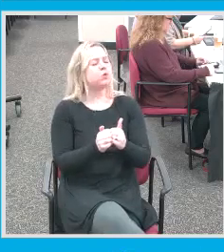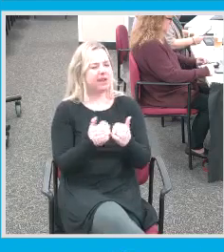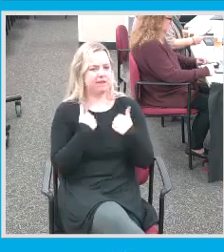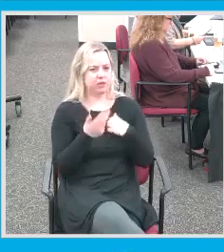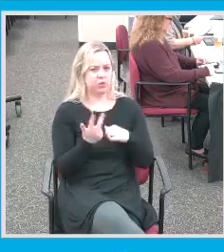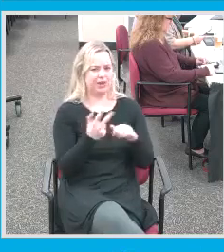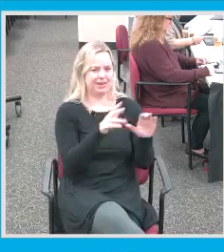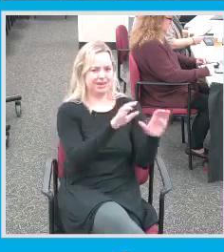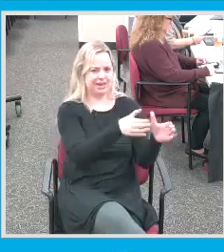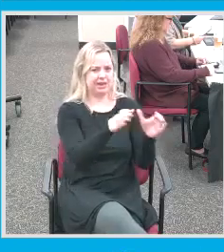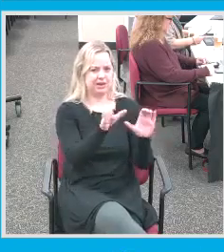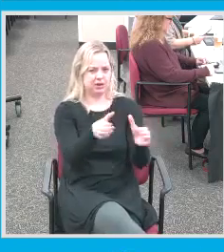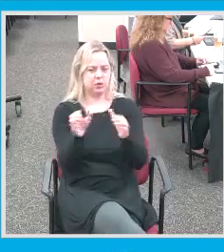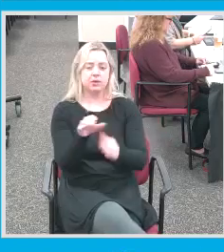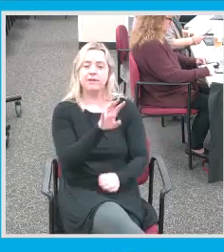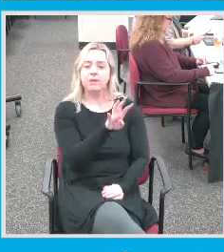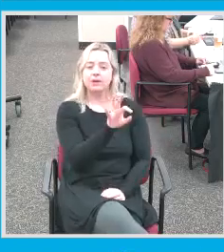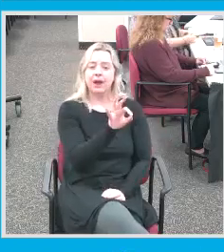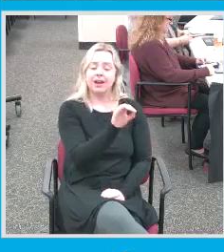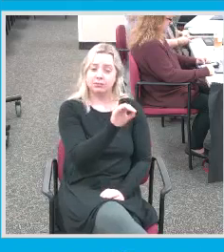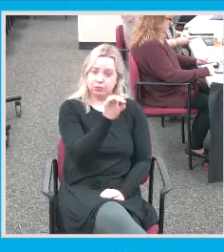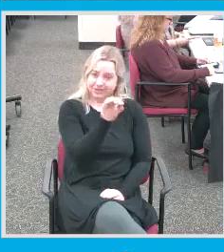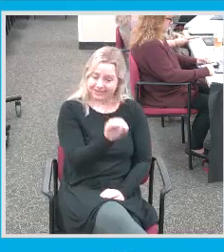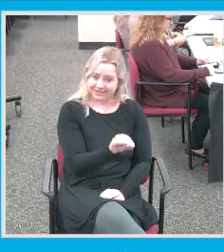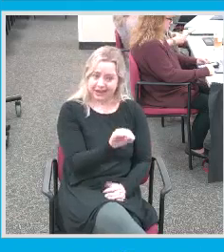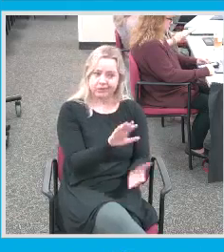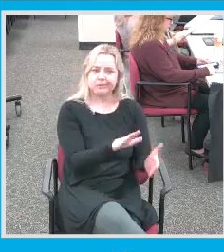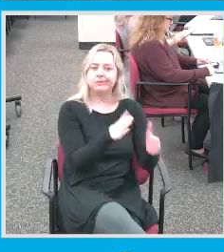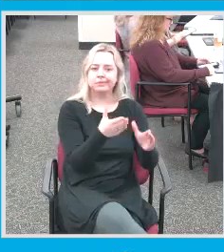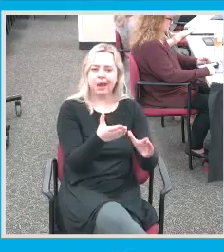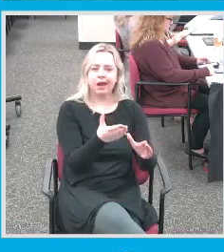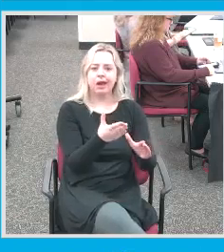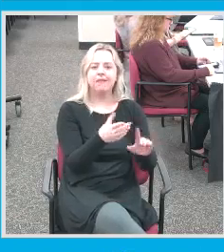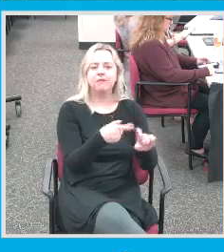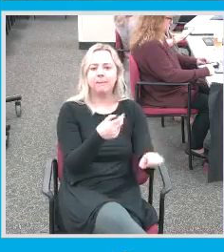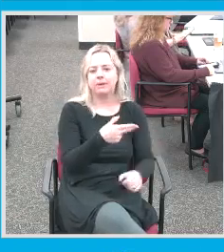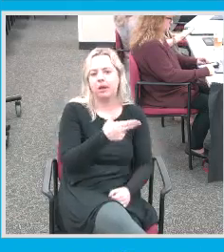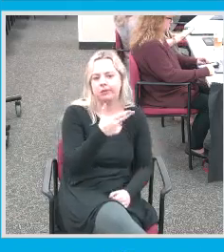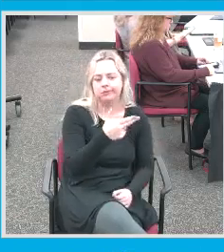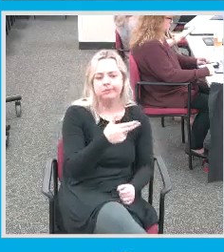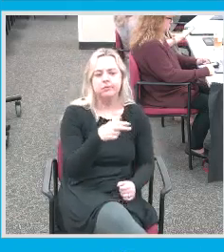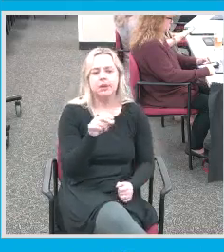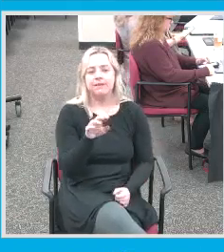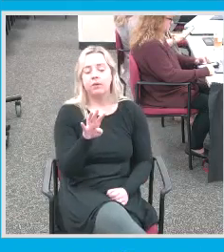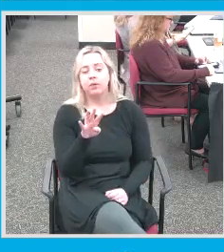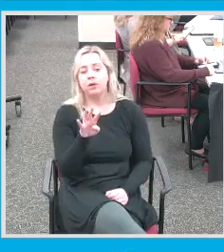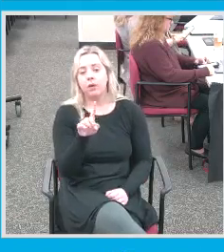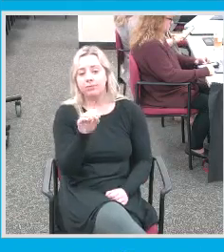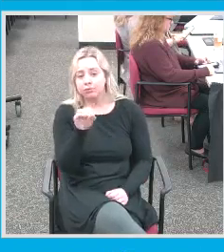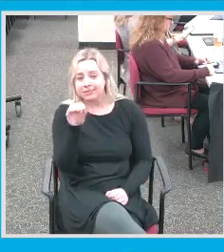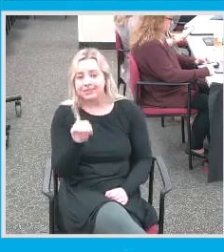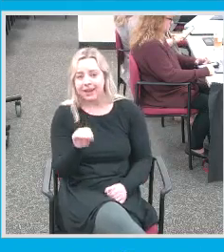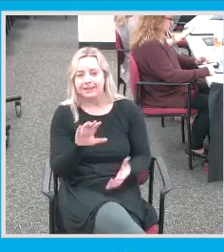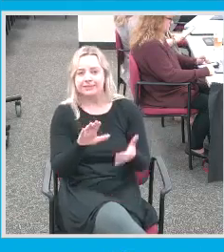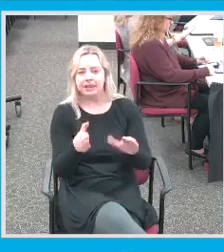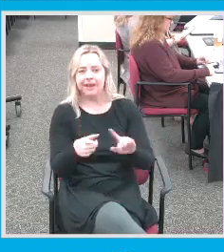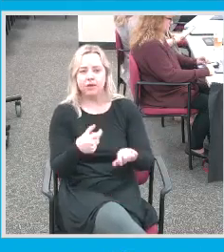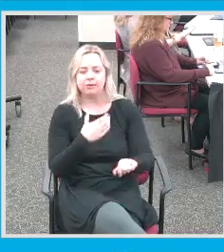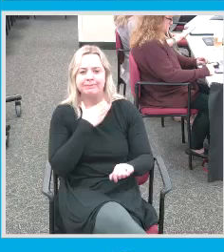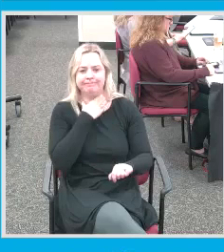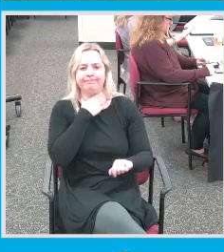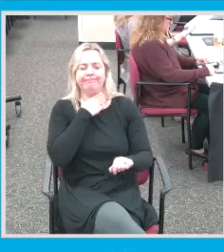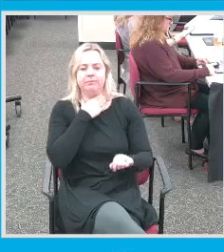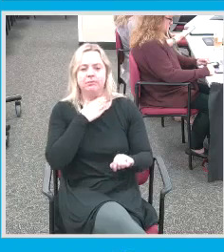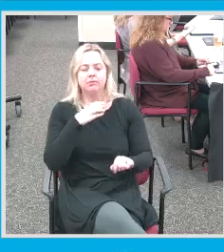this slide. We have 49% of our youth died by firearm, 41% died by asphyxia, and 10% died